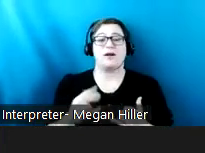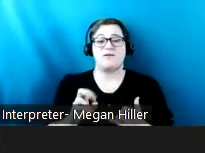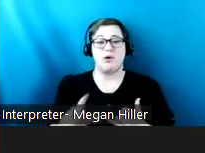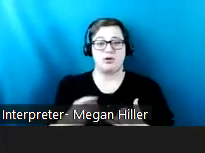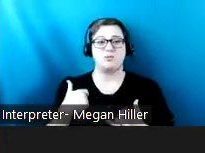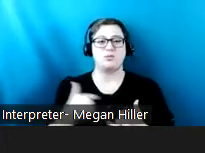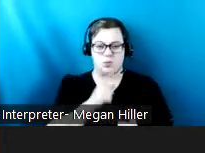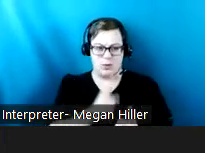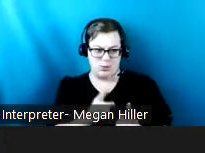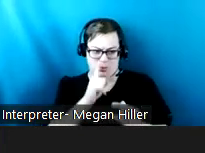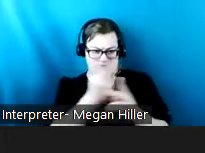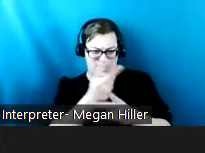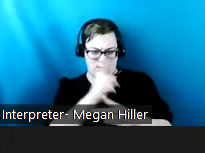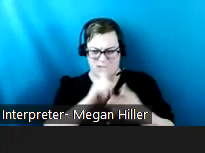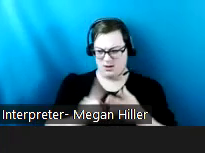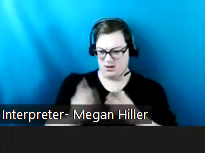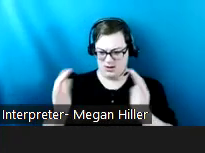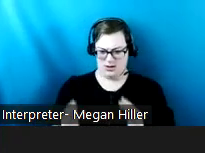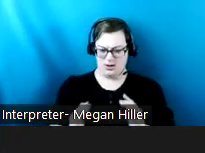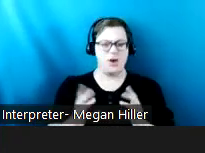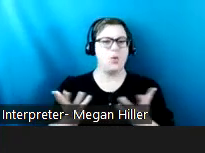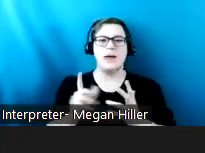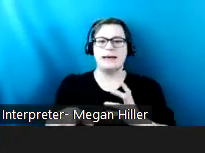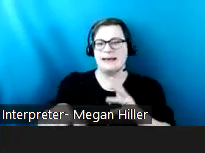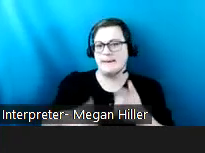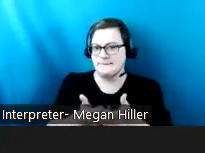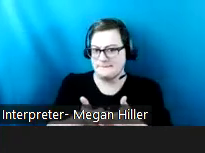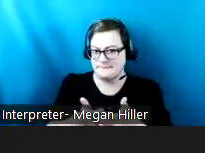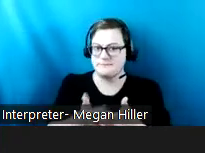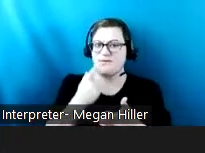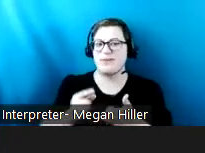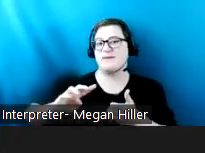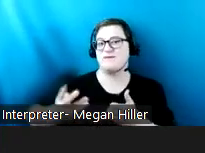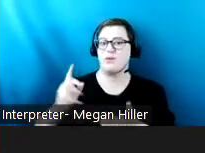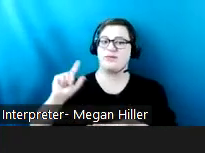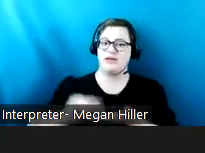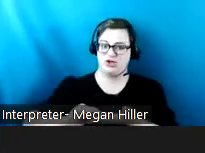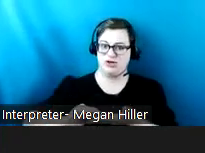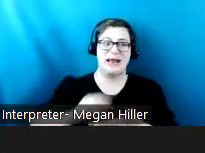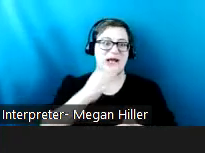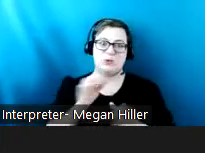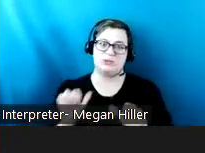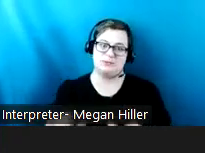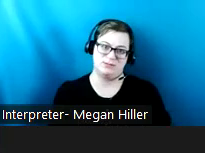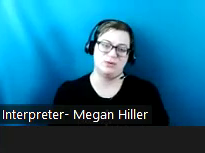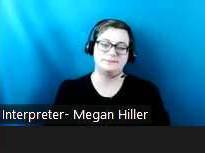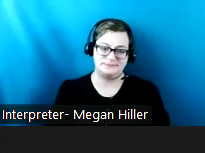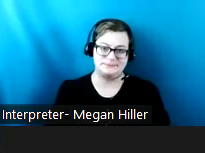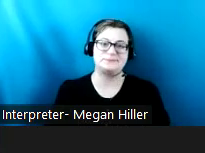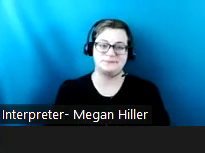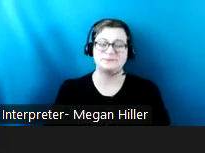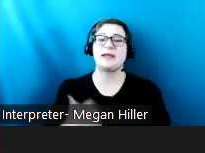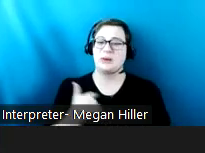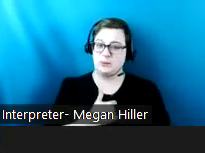do our updates need to be to come into alignment with ASAM 4th edition as soon as we can possibly do it, and making that part